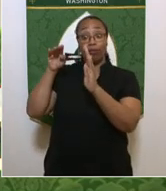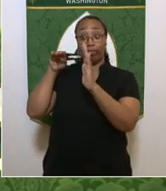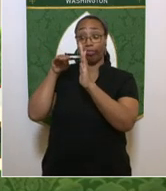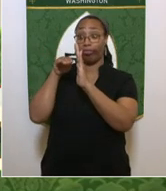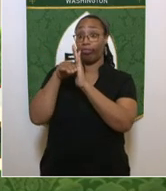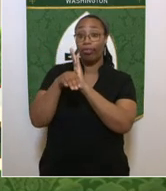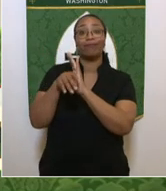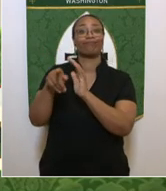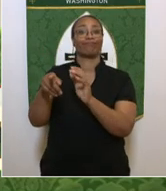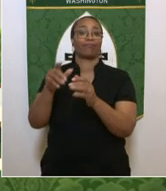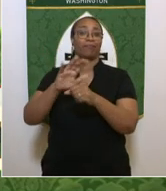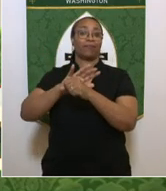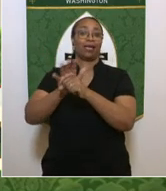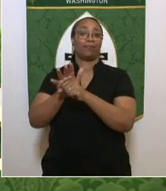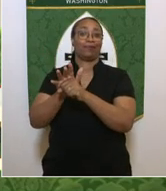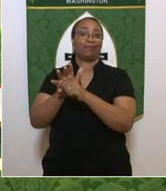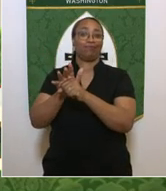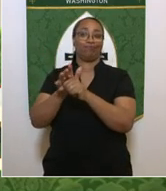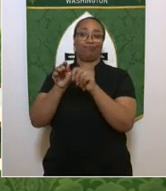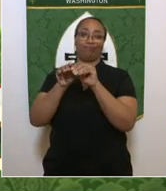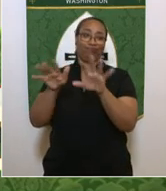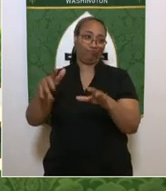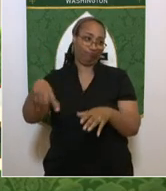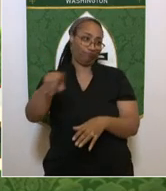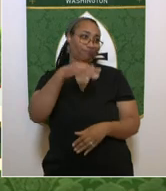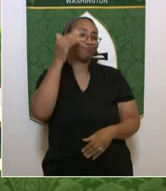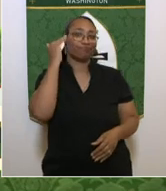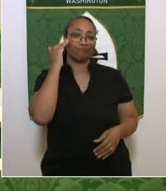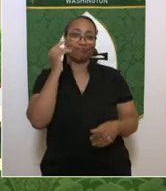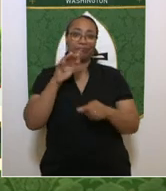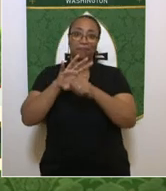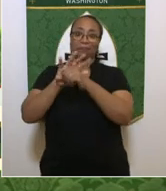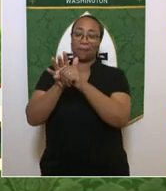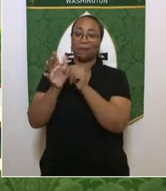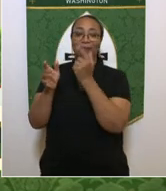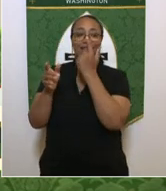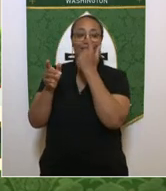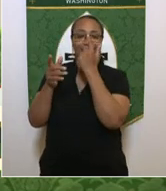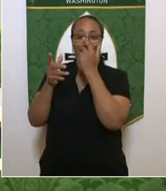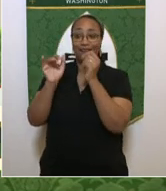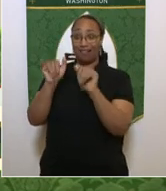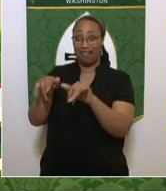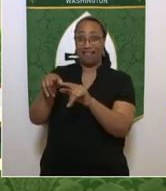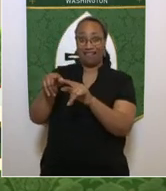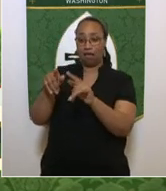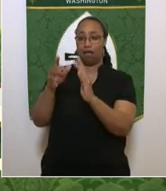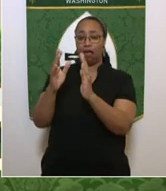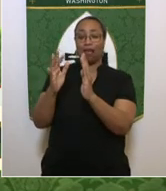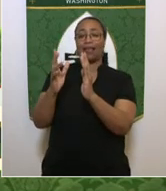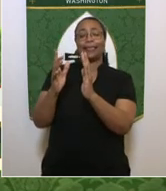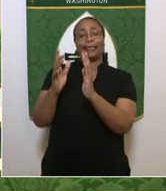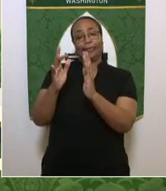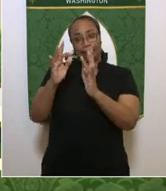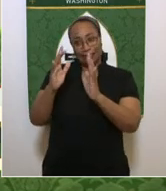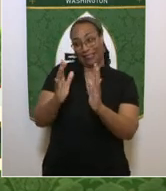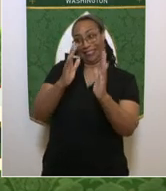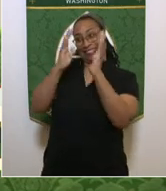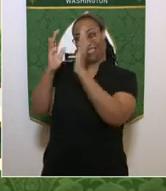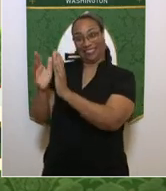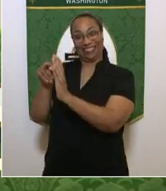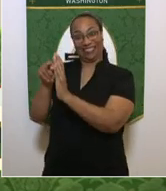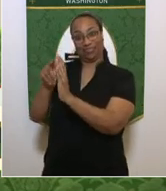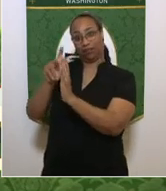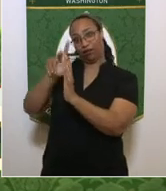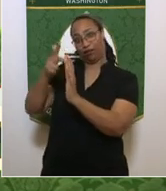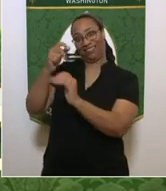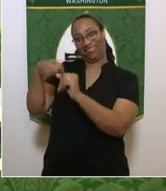about that too. And so we spent in this 4 years that I'm privileged to serve really focused